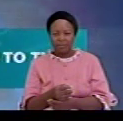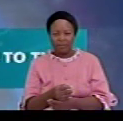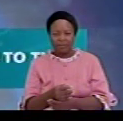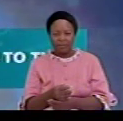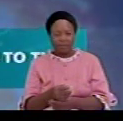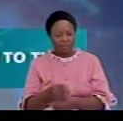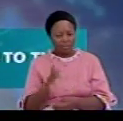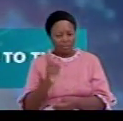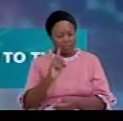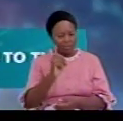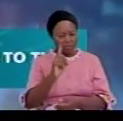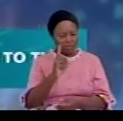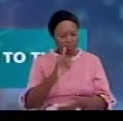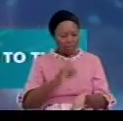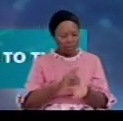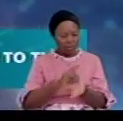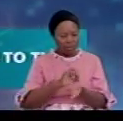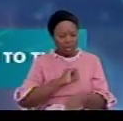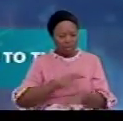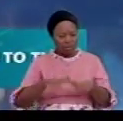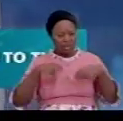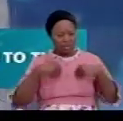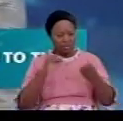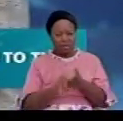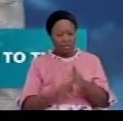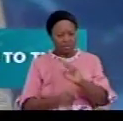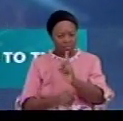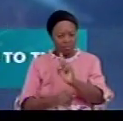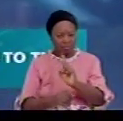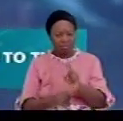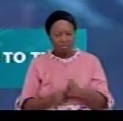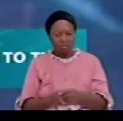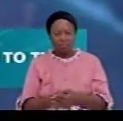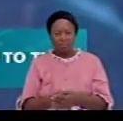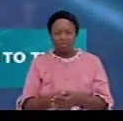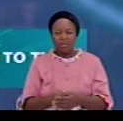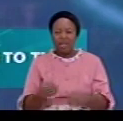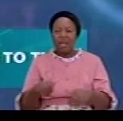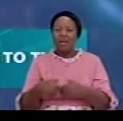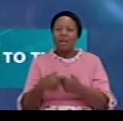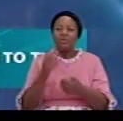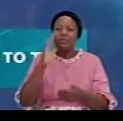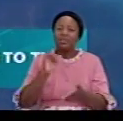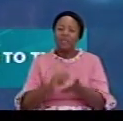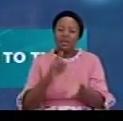Doctor, I don't accept that. How is he going to operate you?